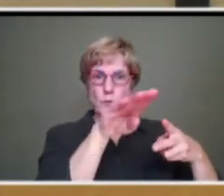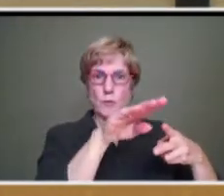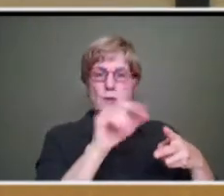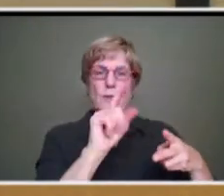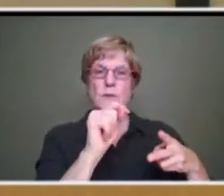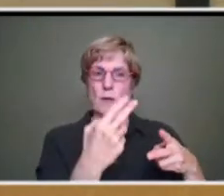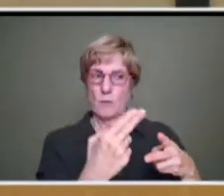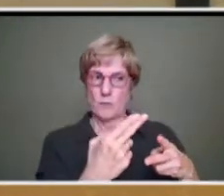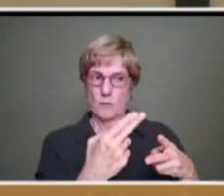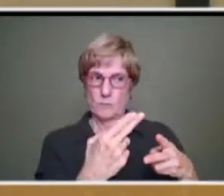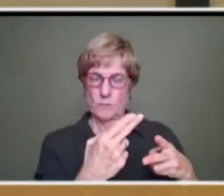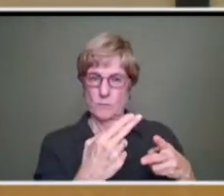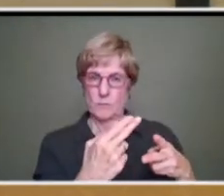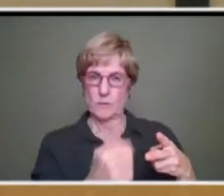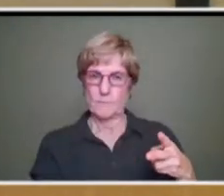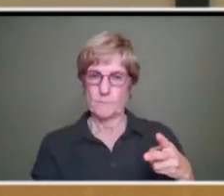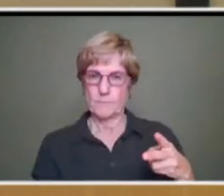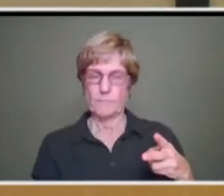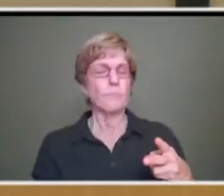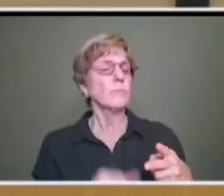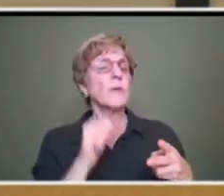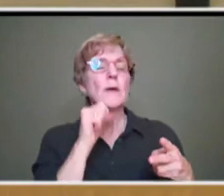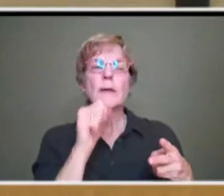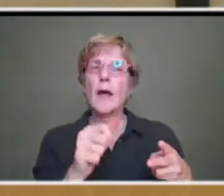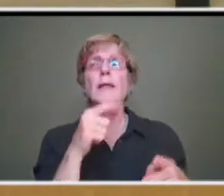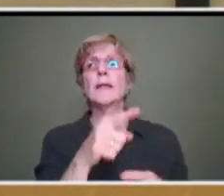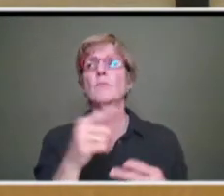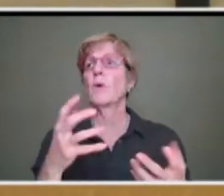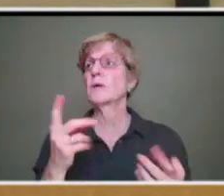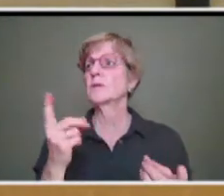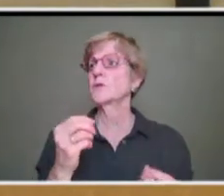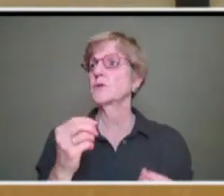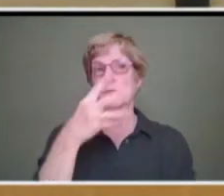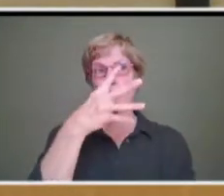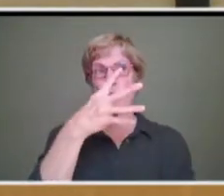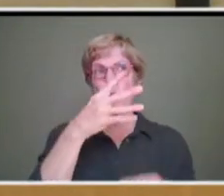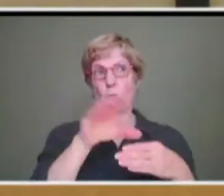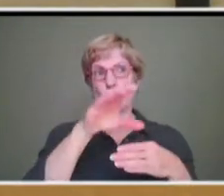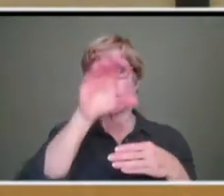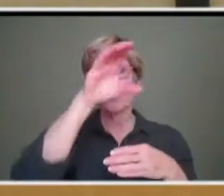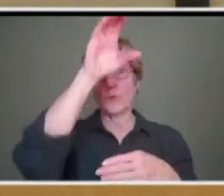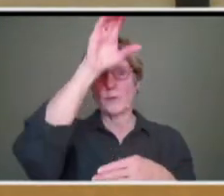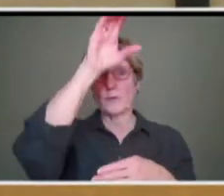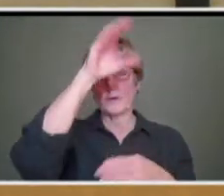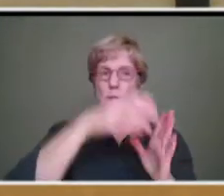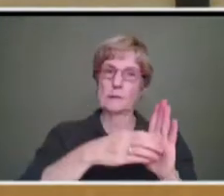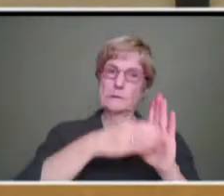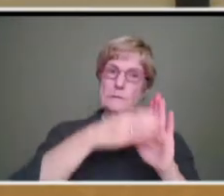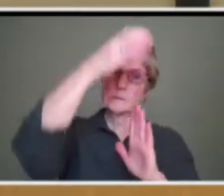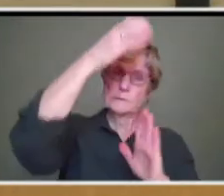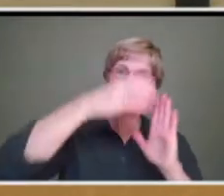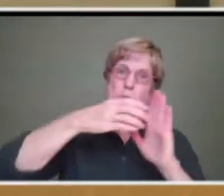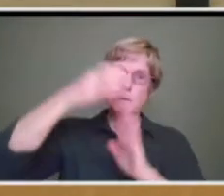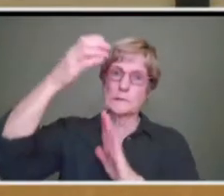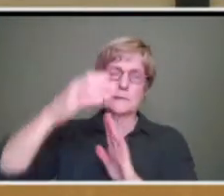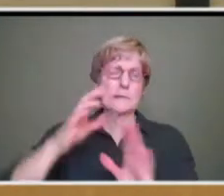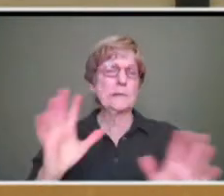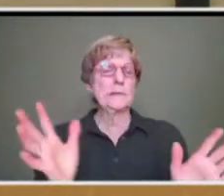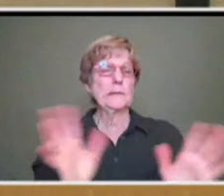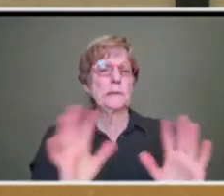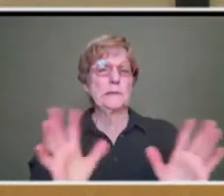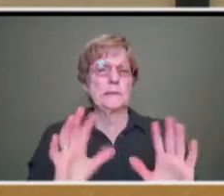homes as opposed to he was wanting to do the four stories and so we said you